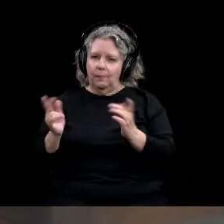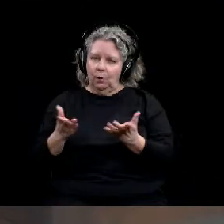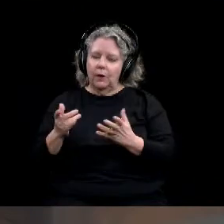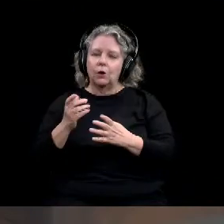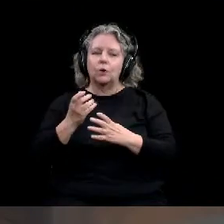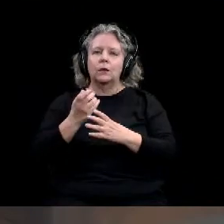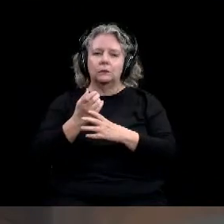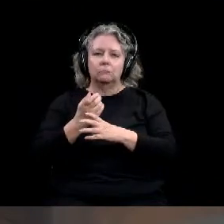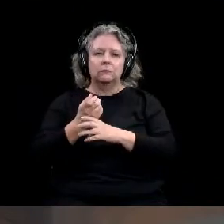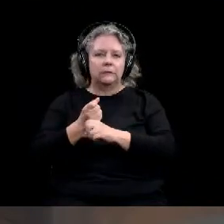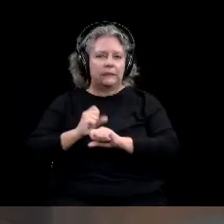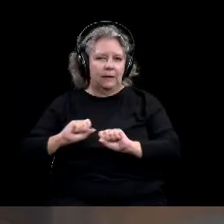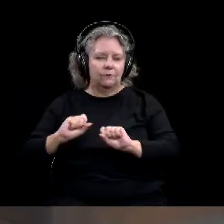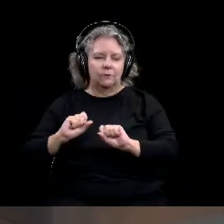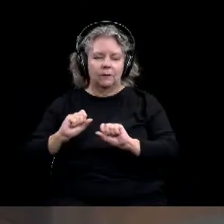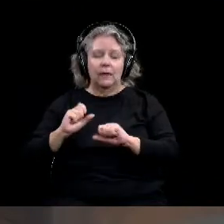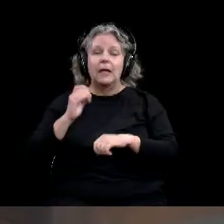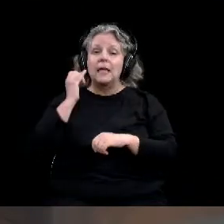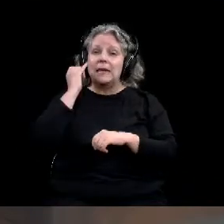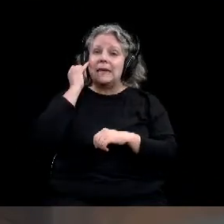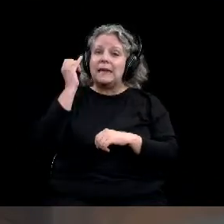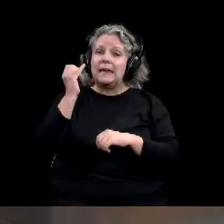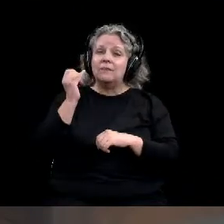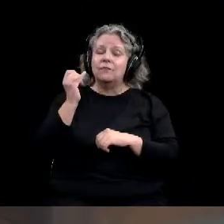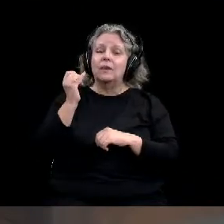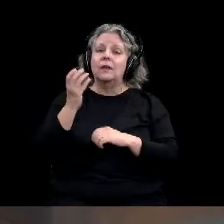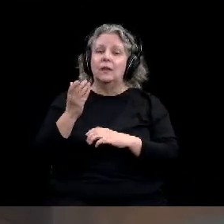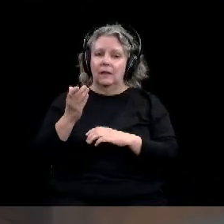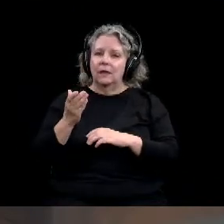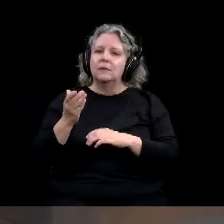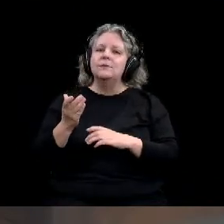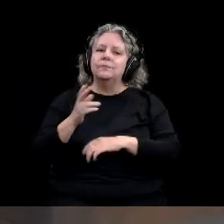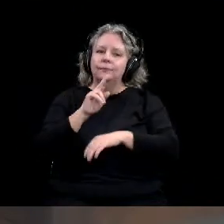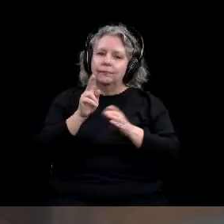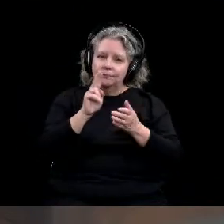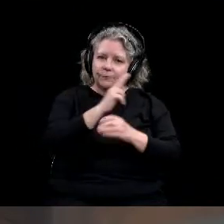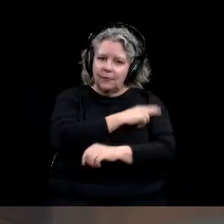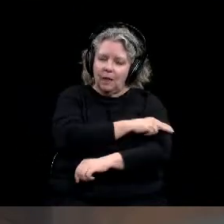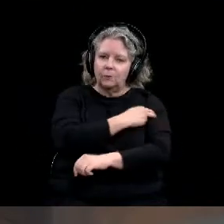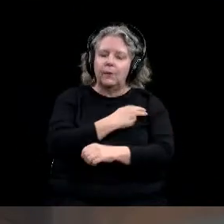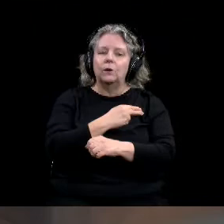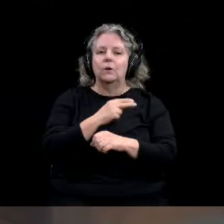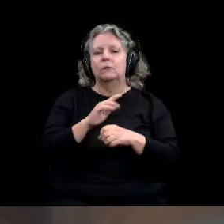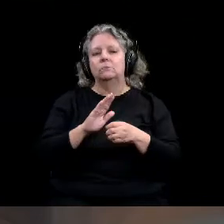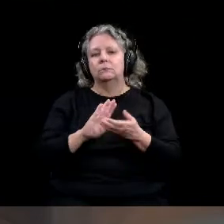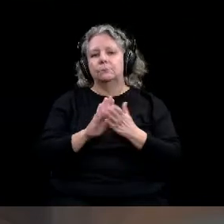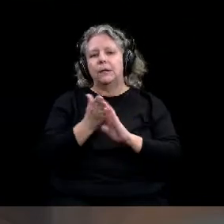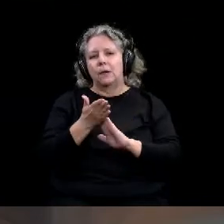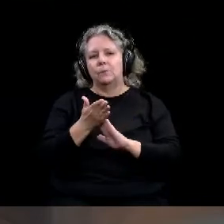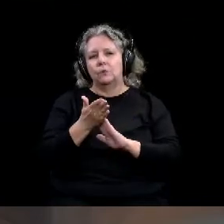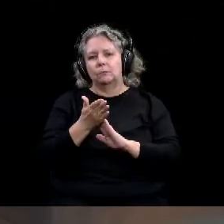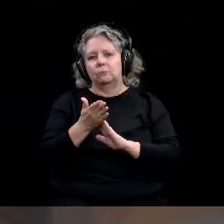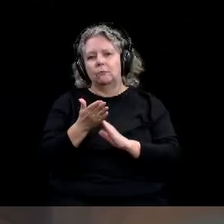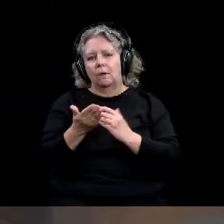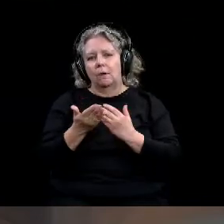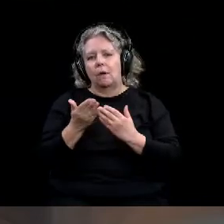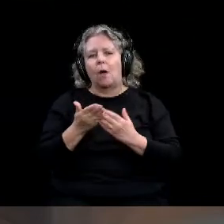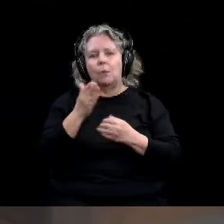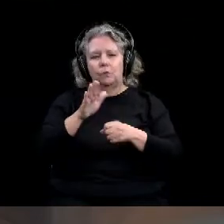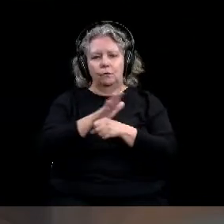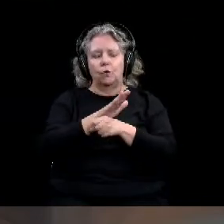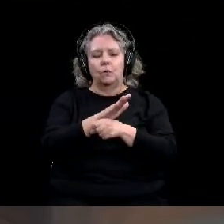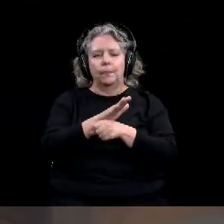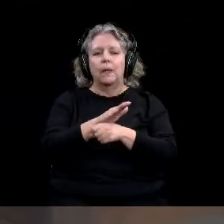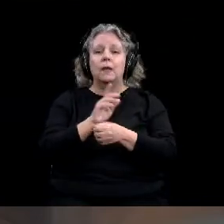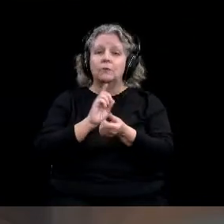of serious harm. Our local doctors continue to advise us of the seriousness of this virus, and I urge our